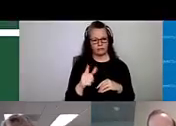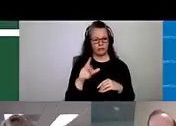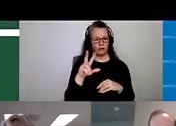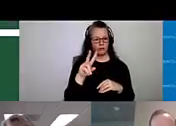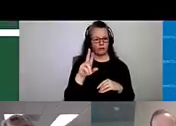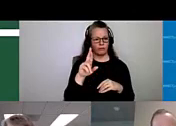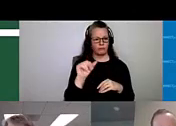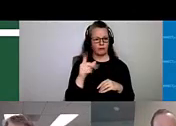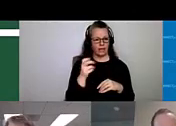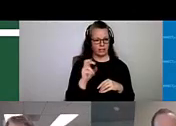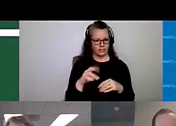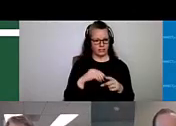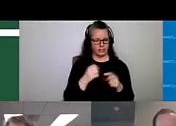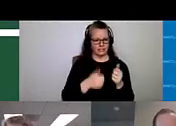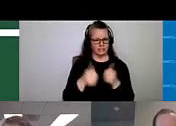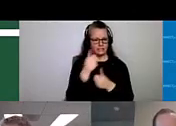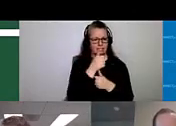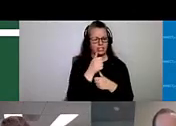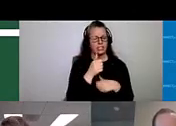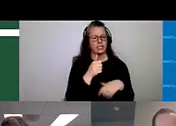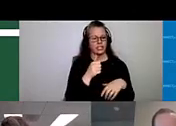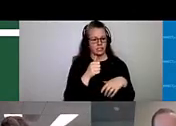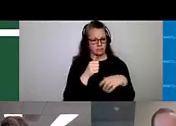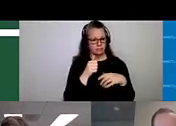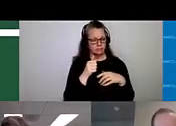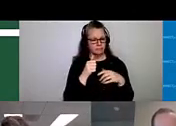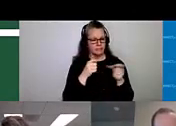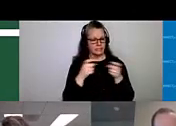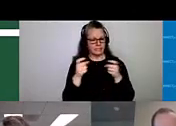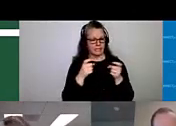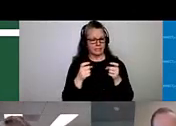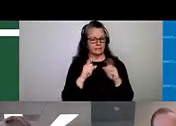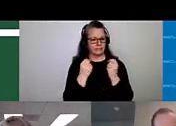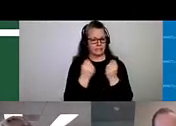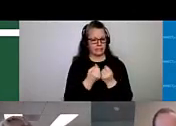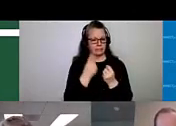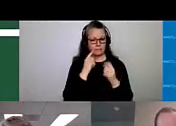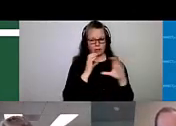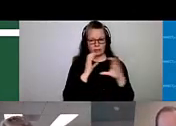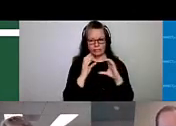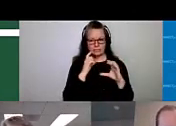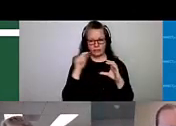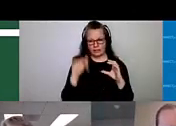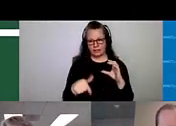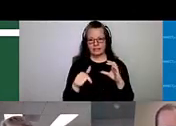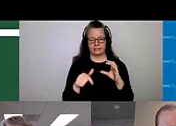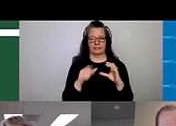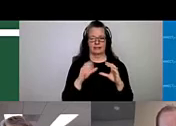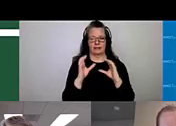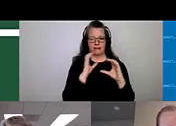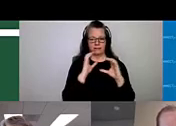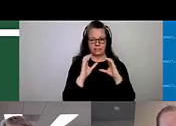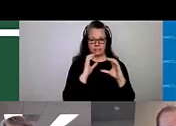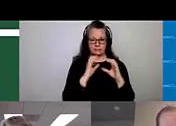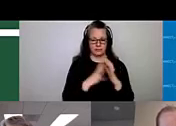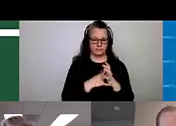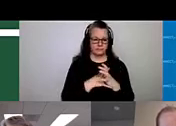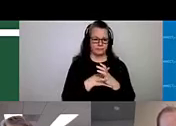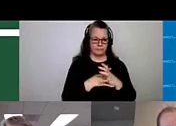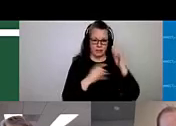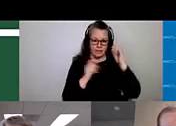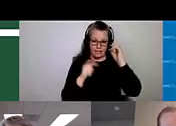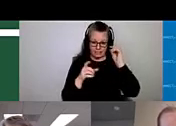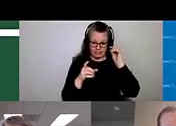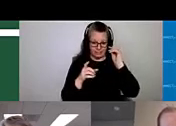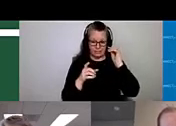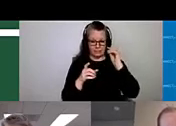senior executive team and is over communications for the purpose of this conversation. And Director Michael Conway is here with us, as well